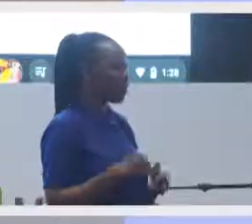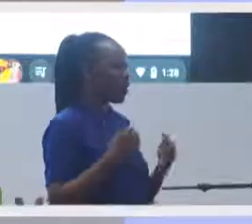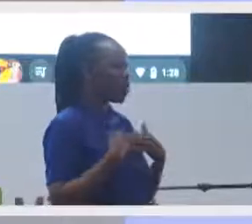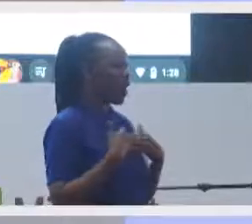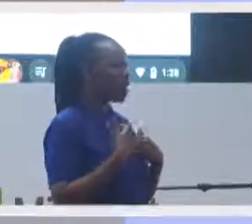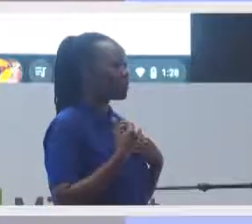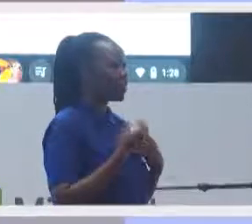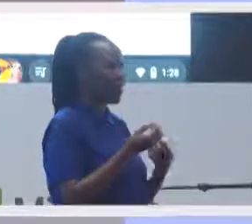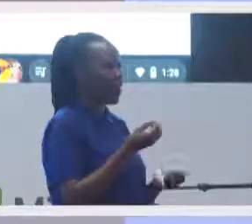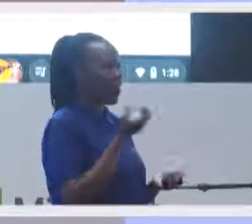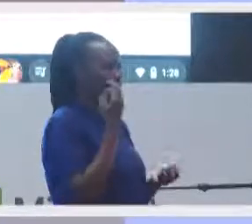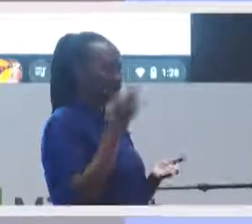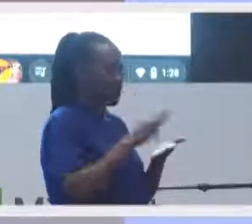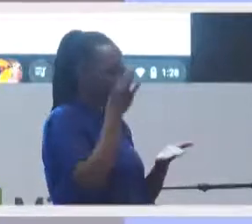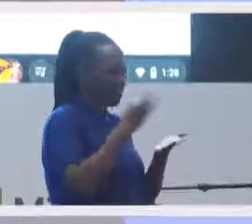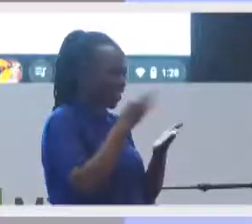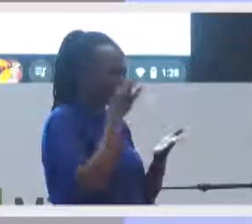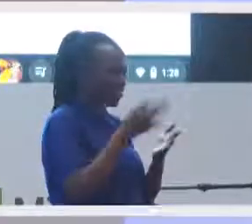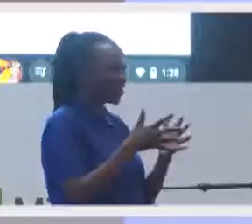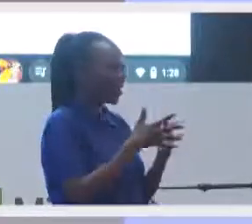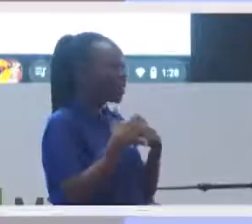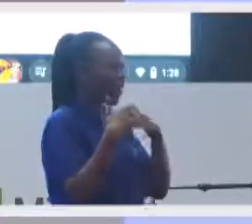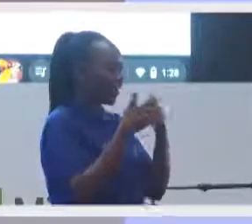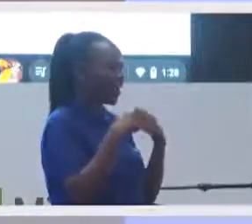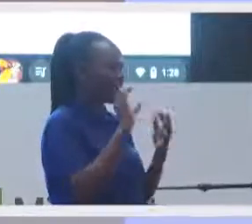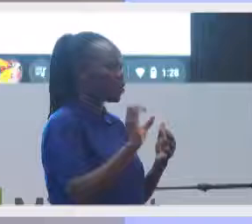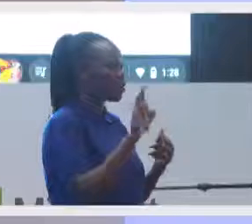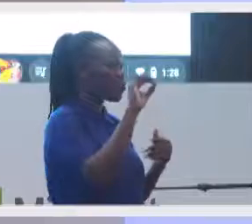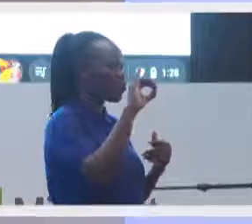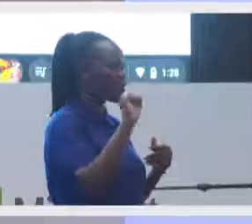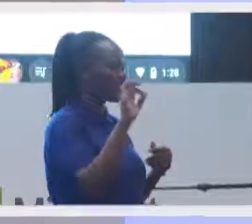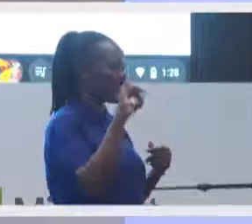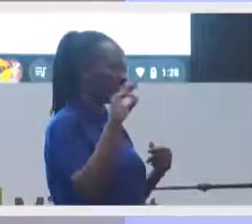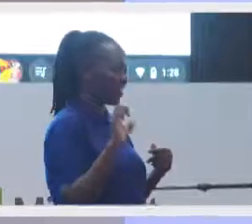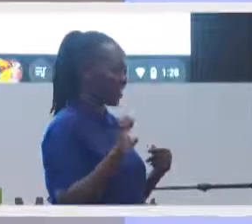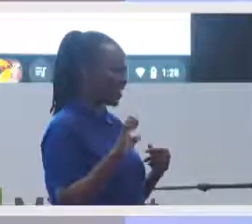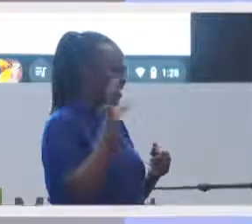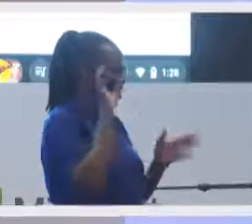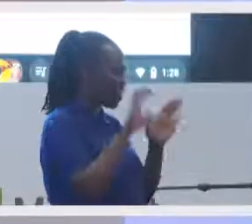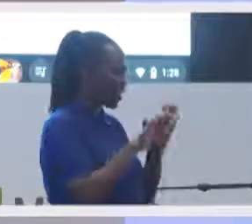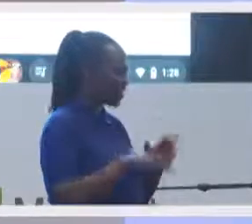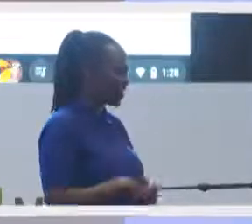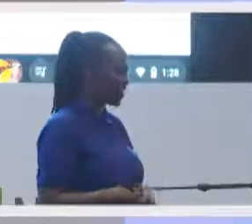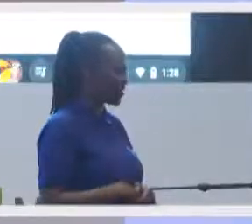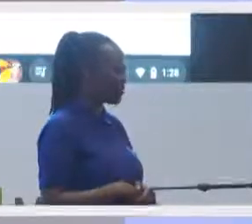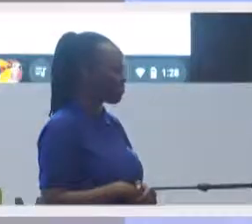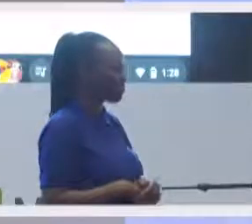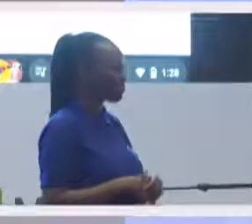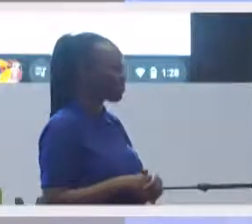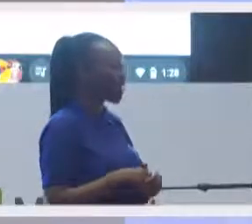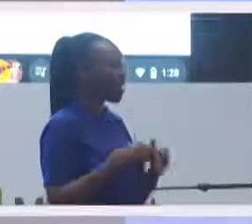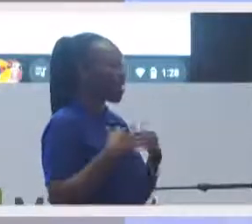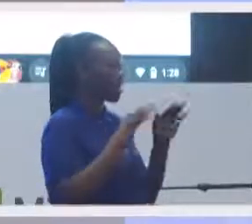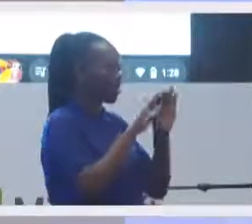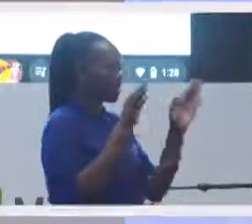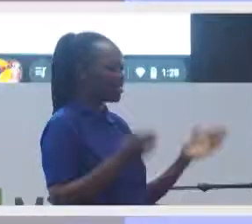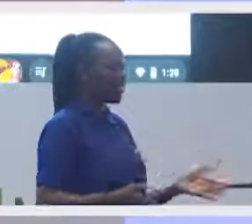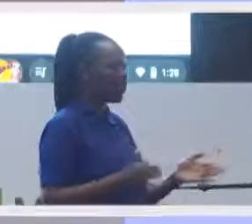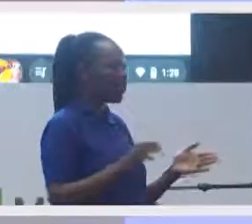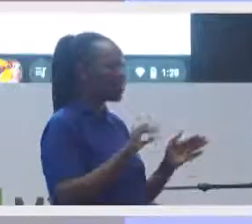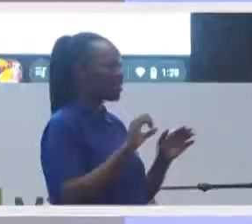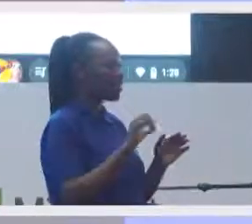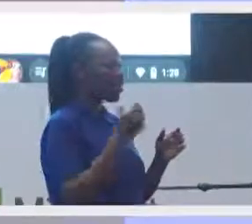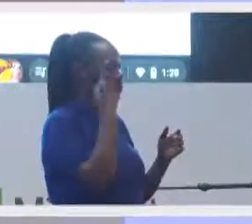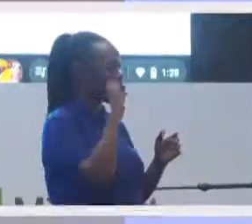French fries, burger, American cuisine. Image. Appears to be. Table setting for a wedding